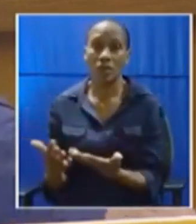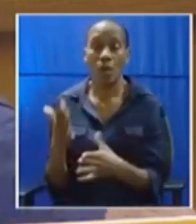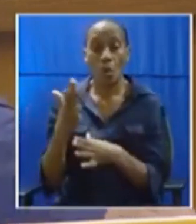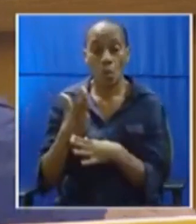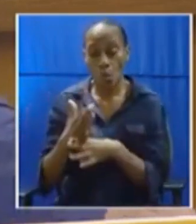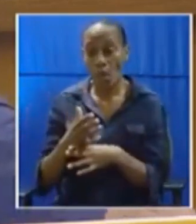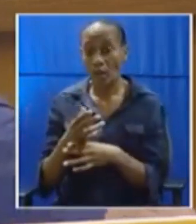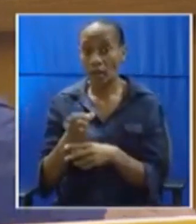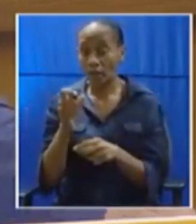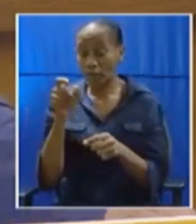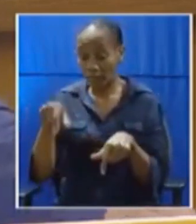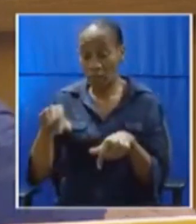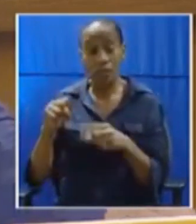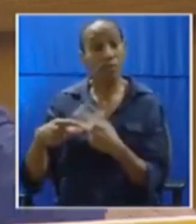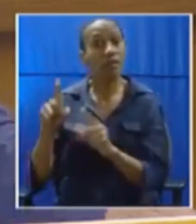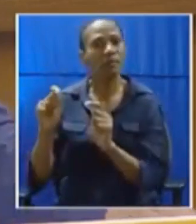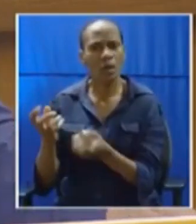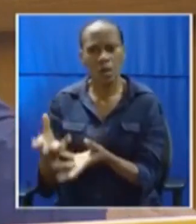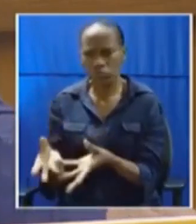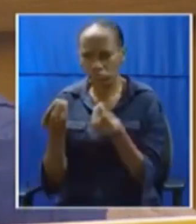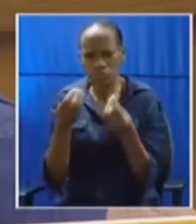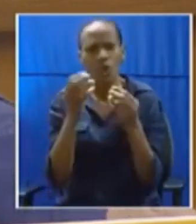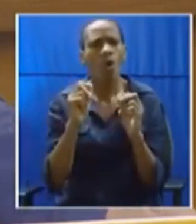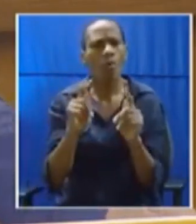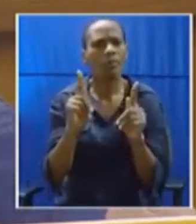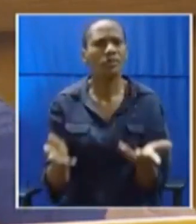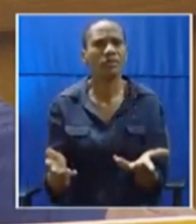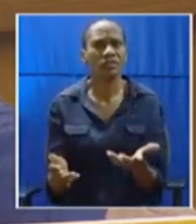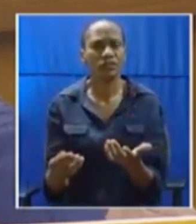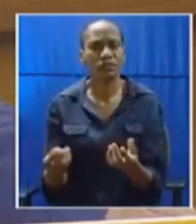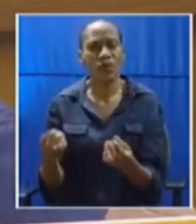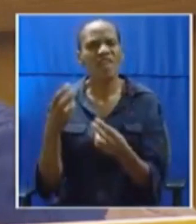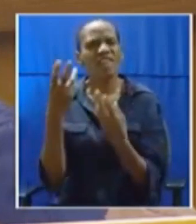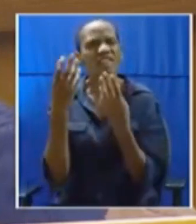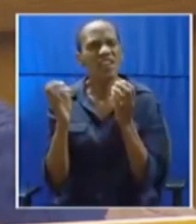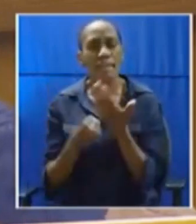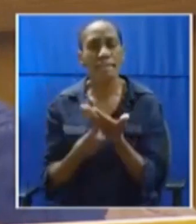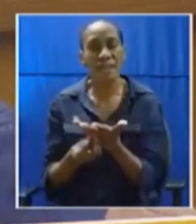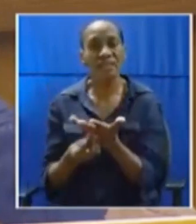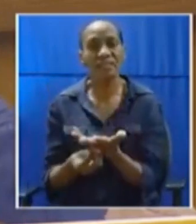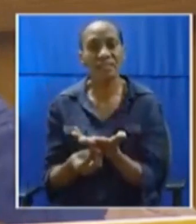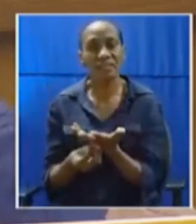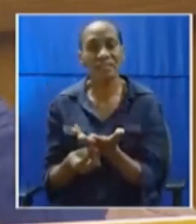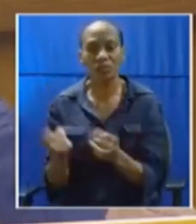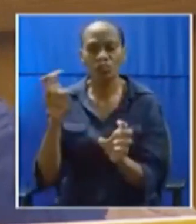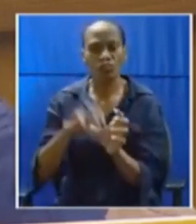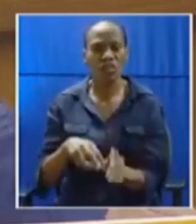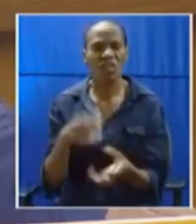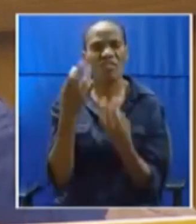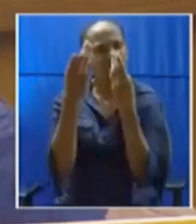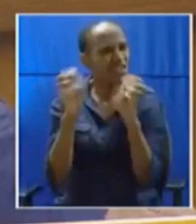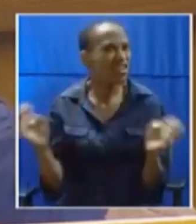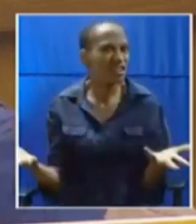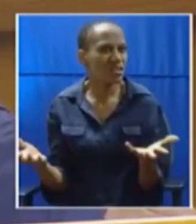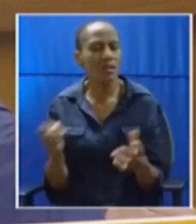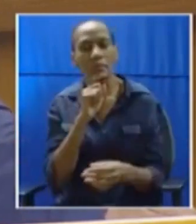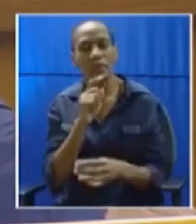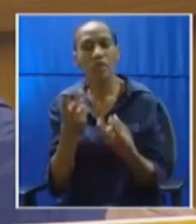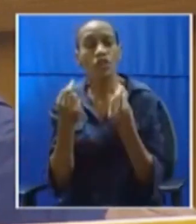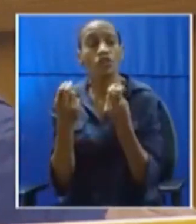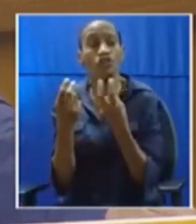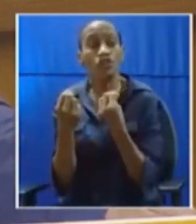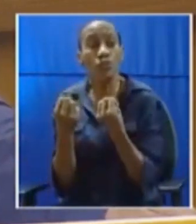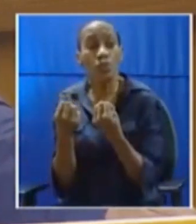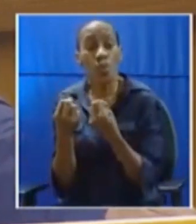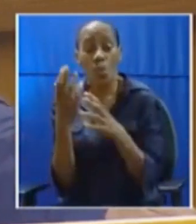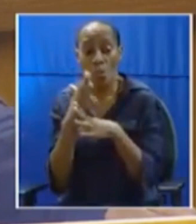in the city are afforded the opportunity to ride the My City bus free of charge. Most tellingly, 50% of all new jobs created last